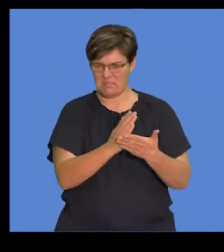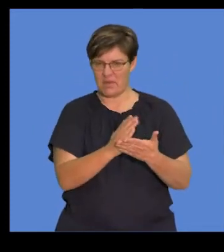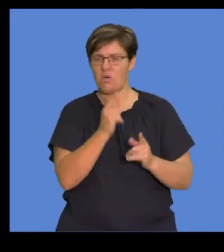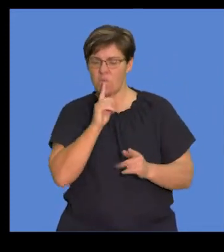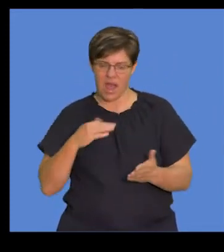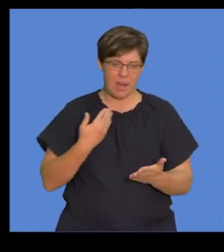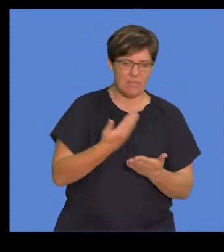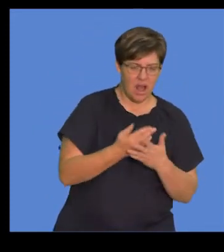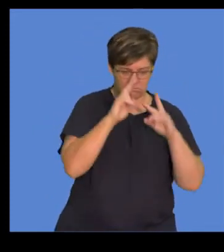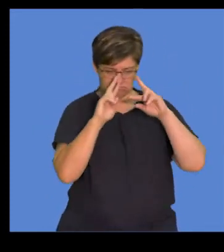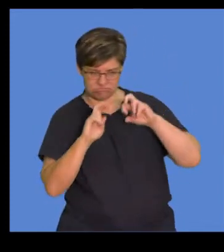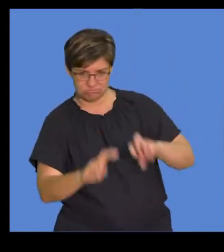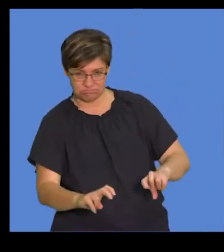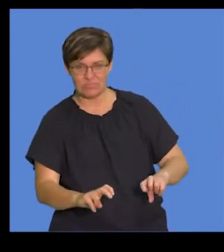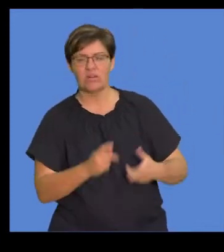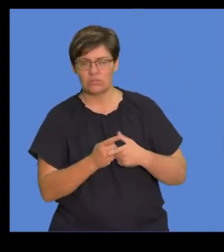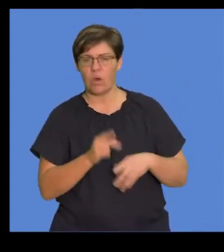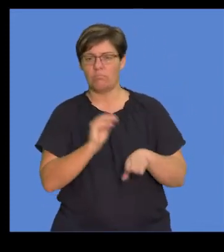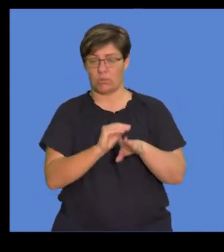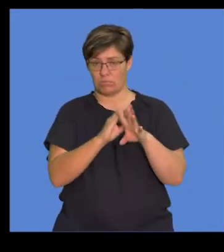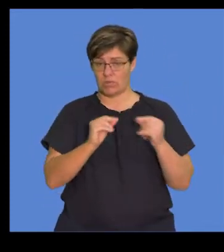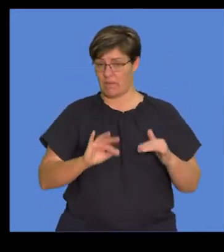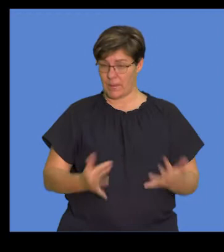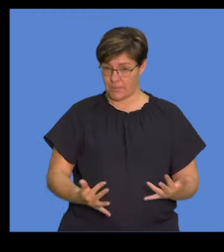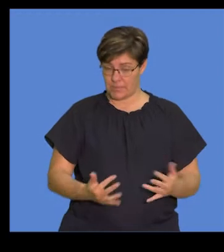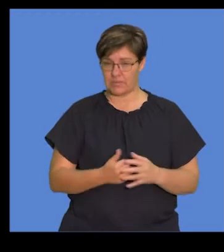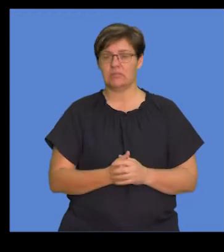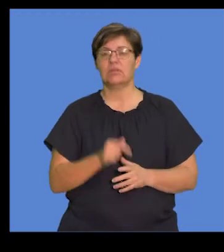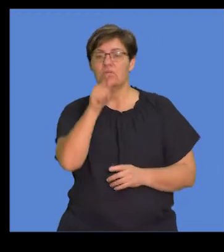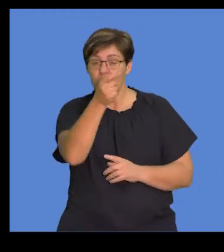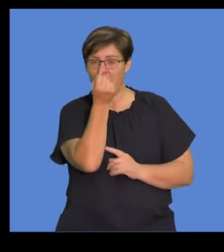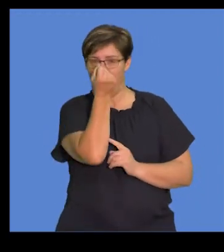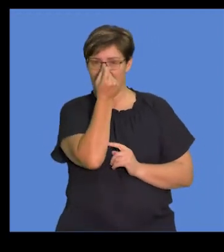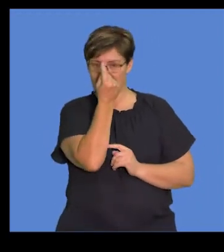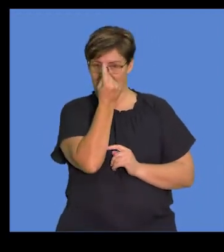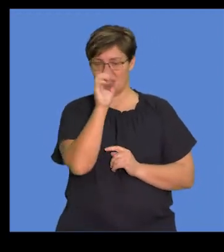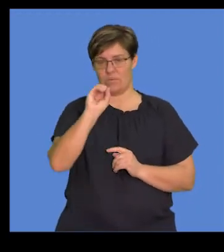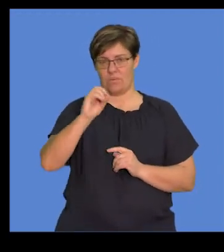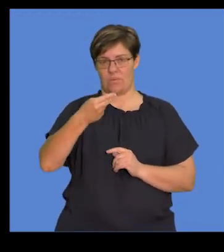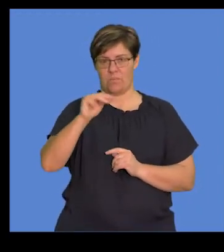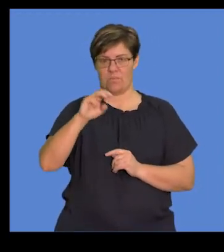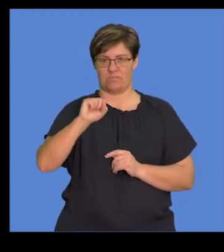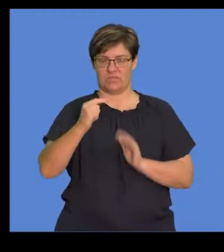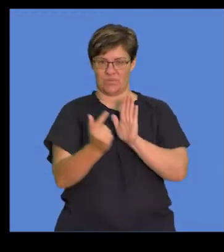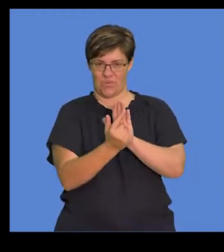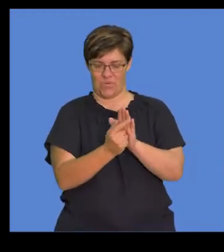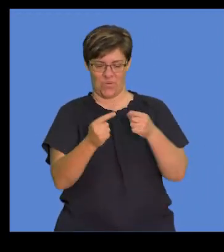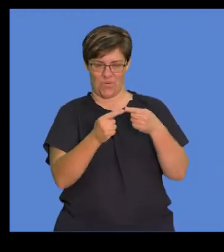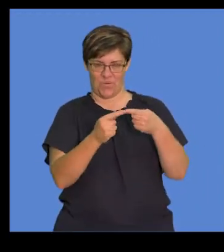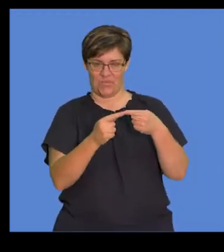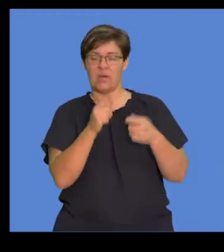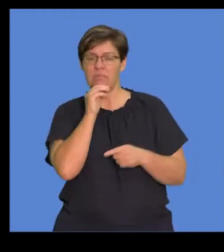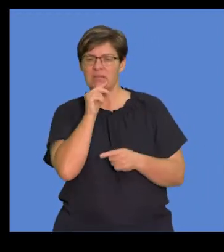into or apply in as far as problem solving have to do with understanding the Ohm's law, which talks about